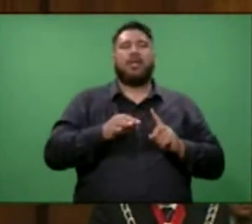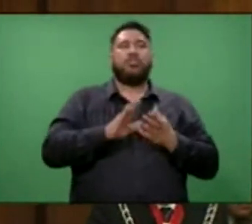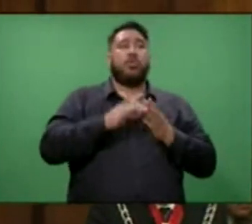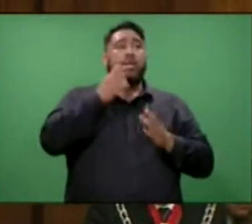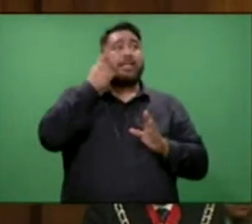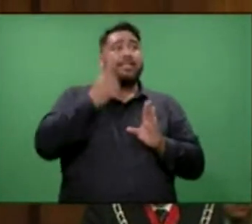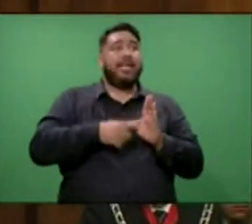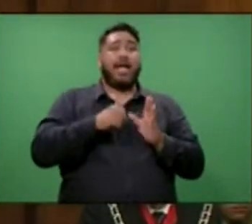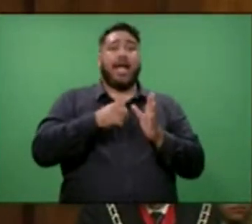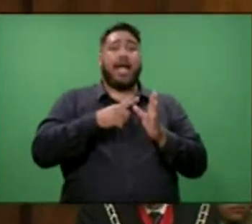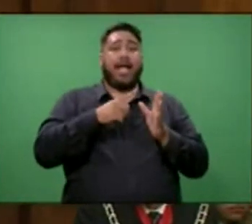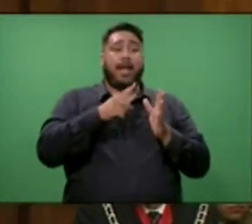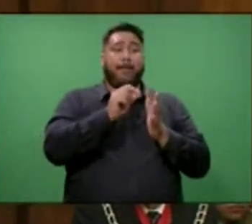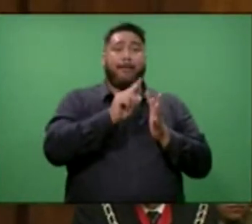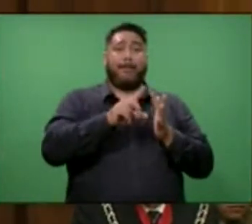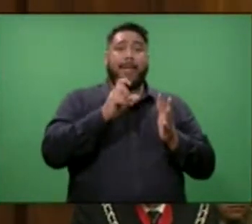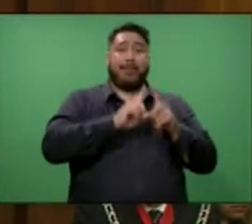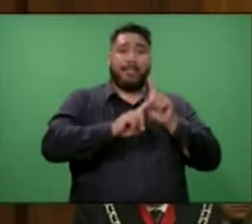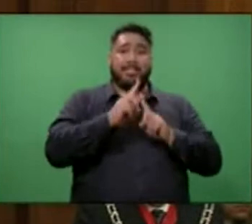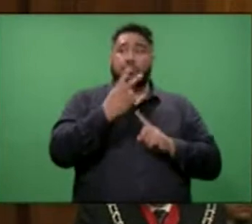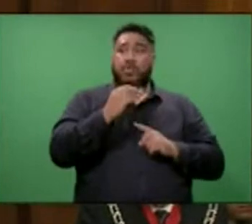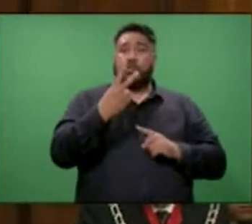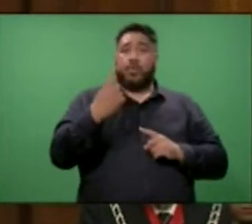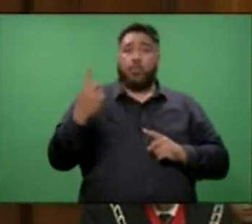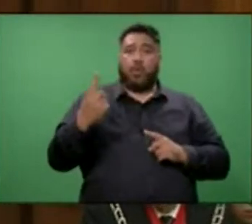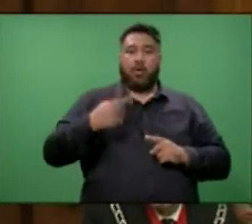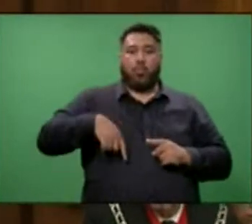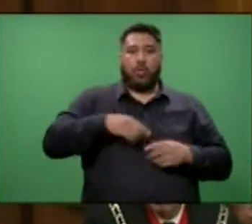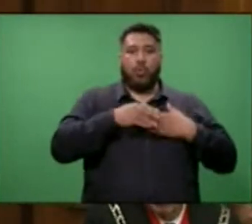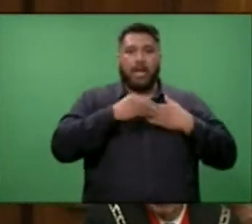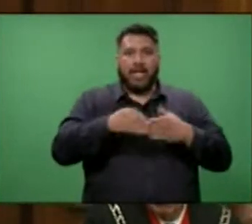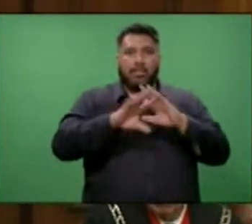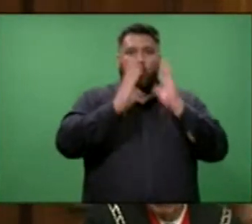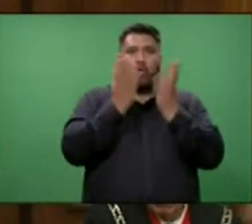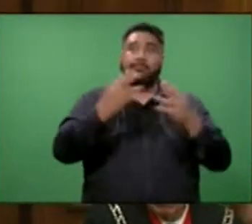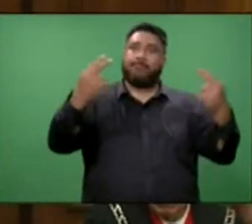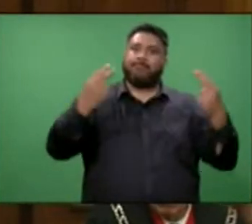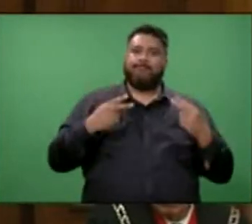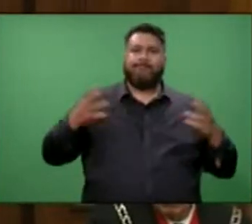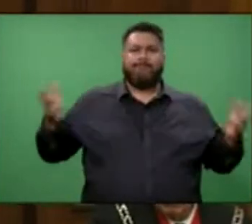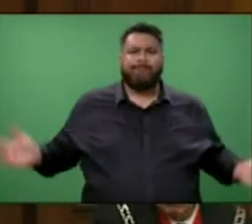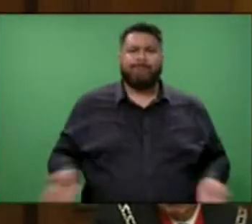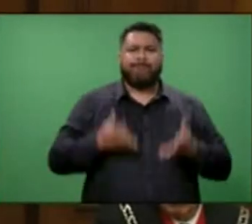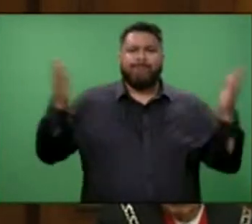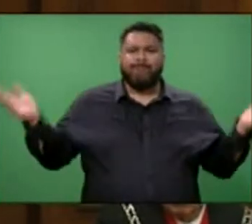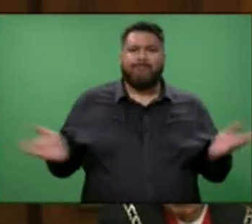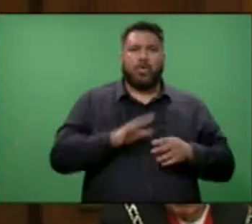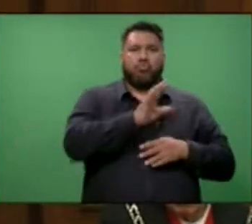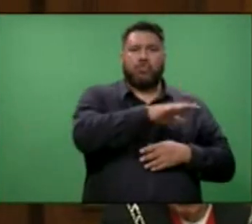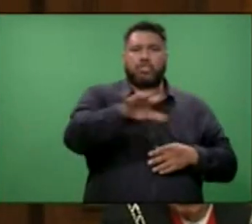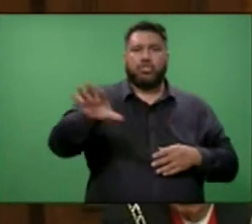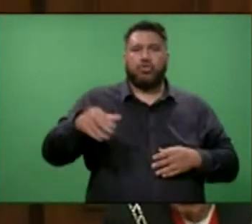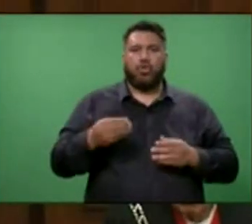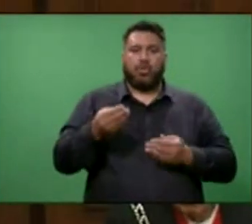New Zealand will lead on the world stage to drive initiatives for strong regional economic recovery.